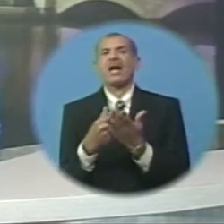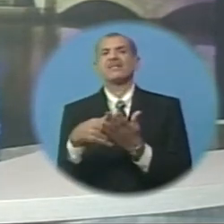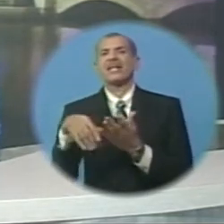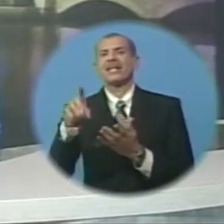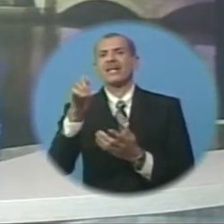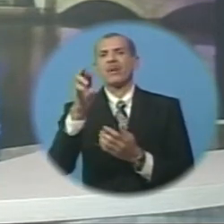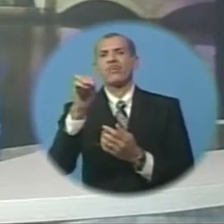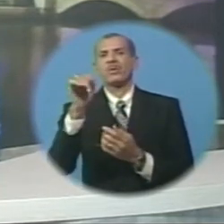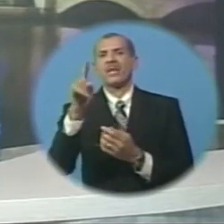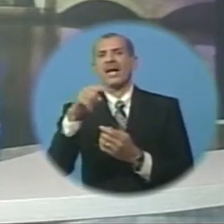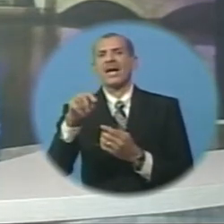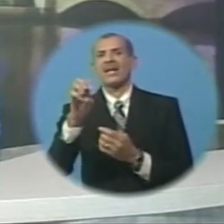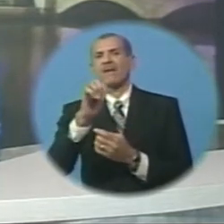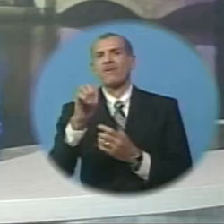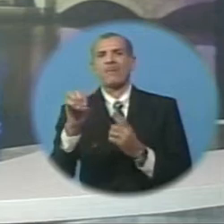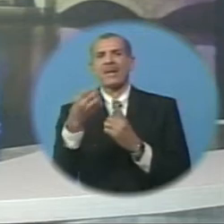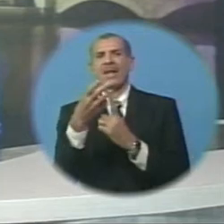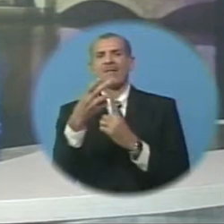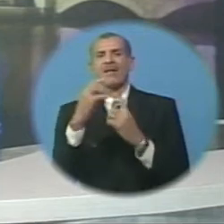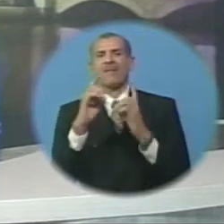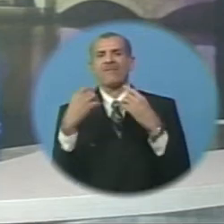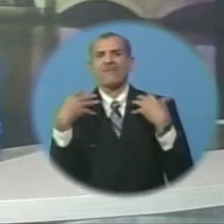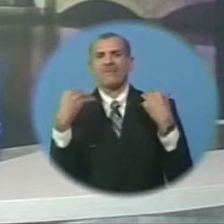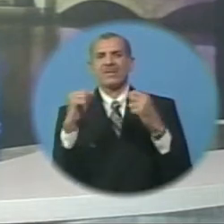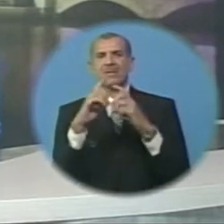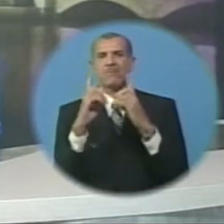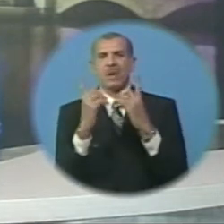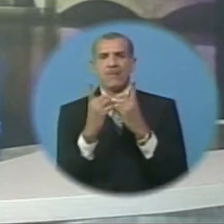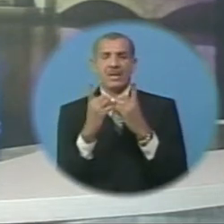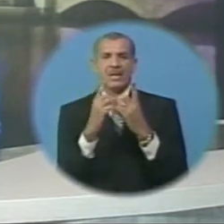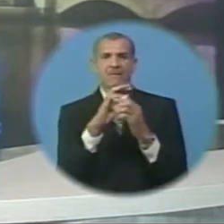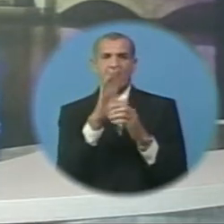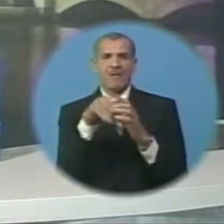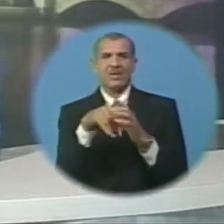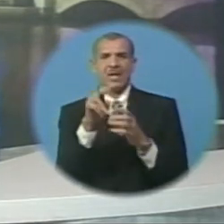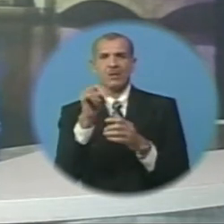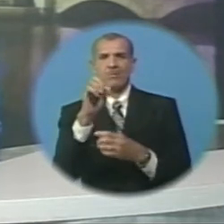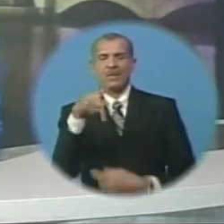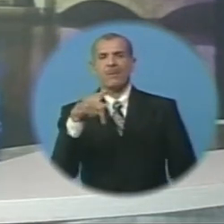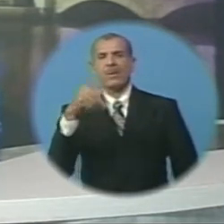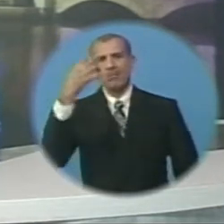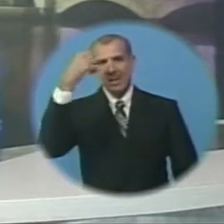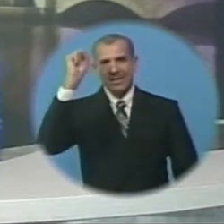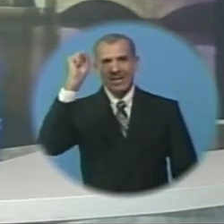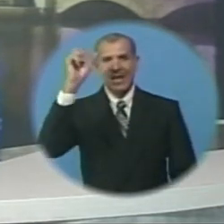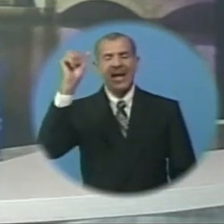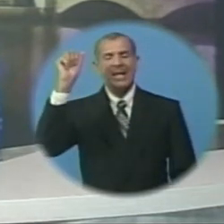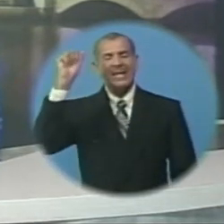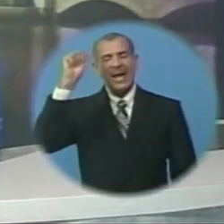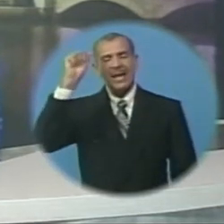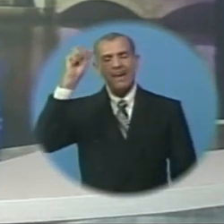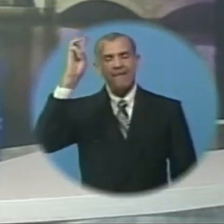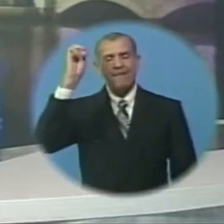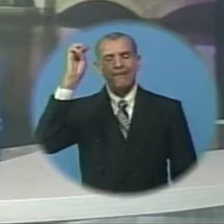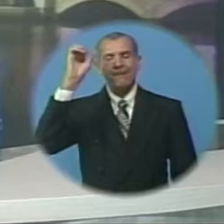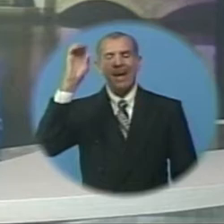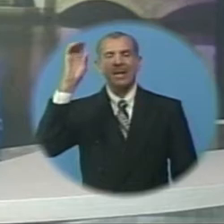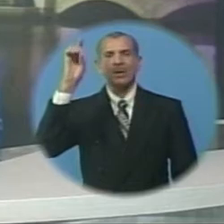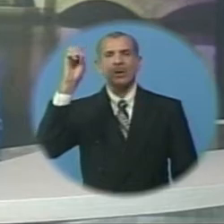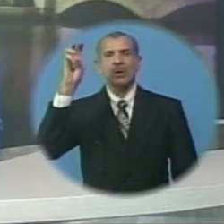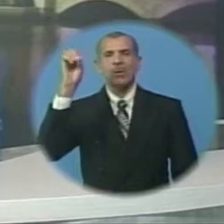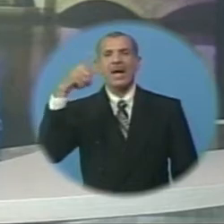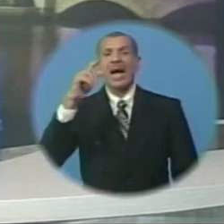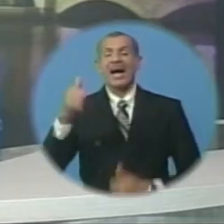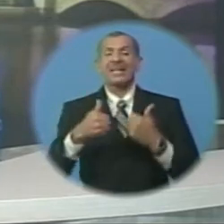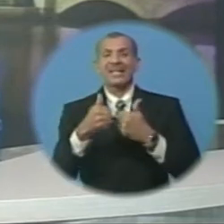the Environmental Health Department. Now, that specific issue involved NUPW President Akani McDowell, who was acting in a